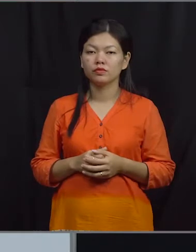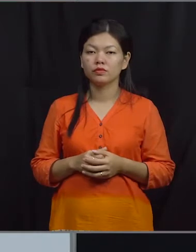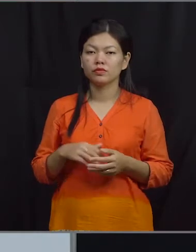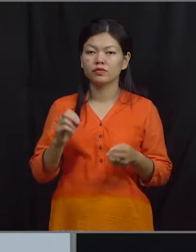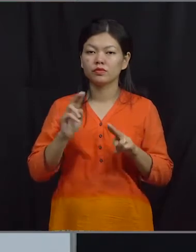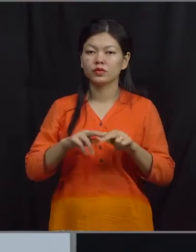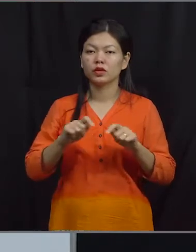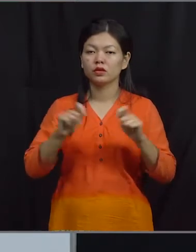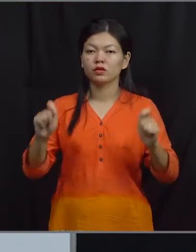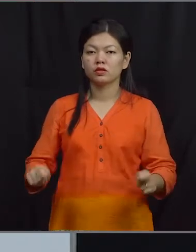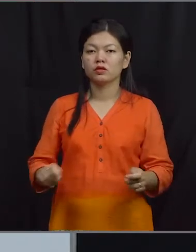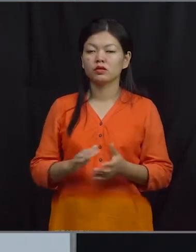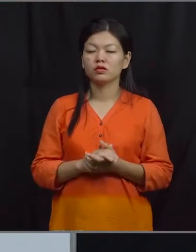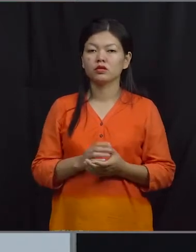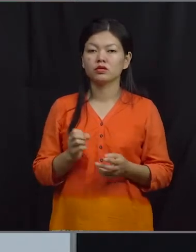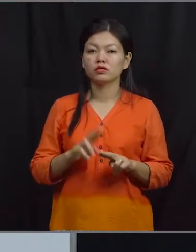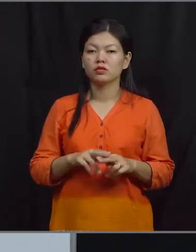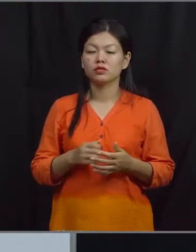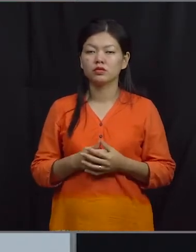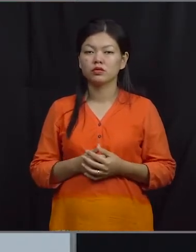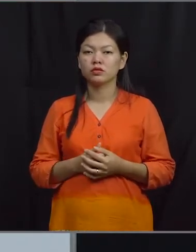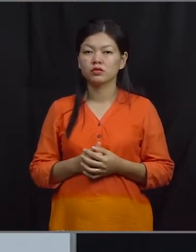of the system of